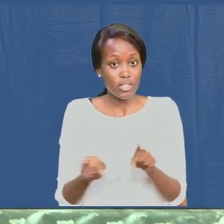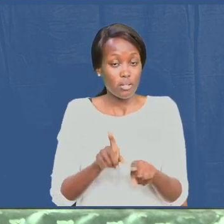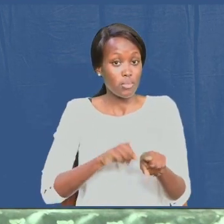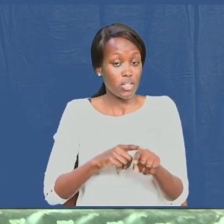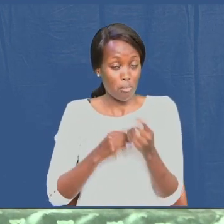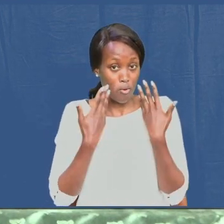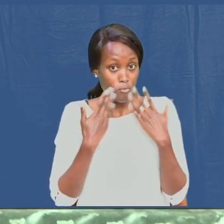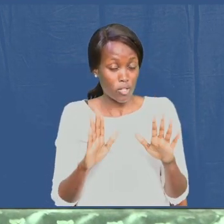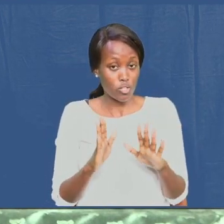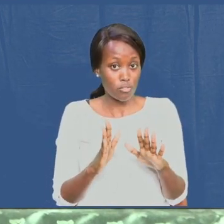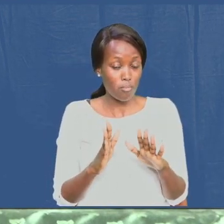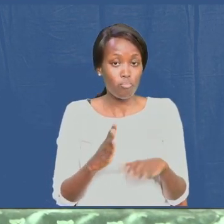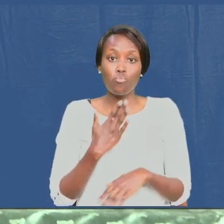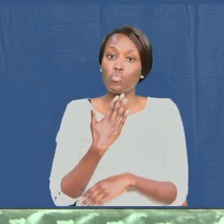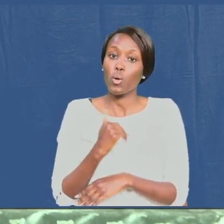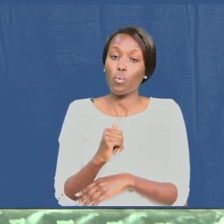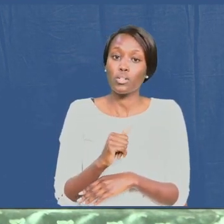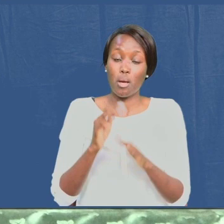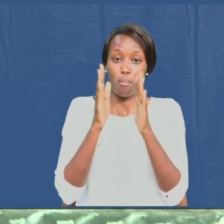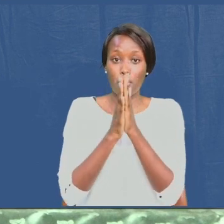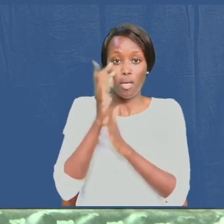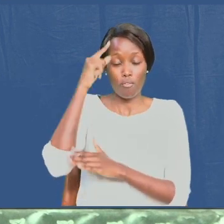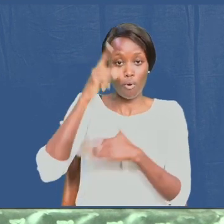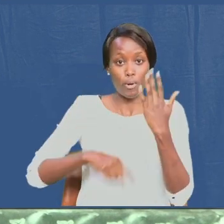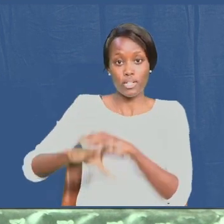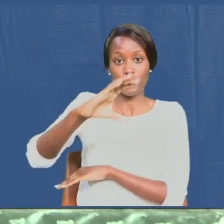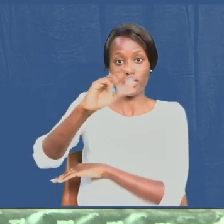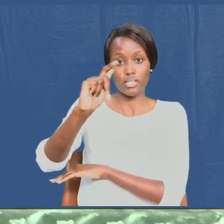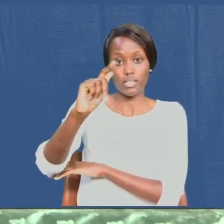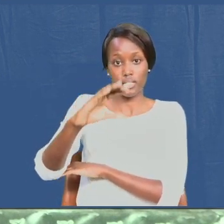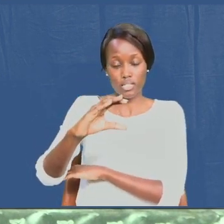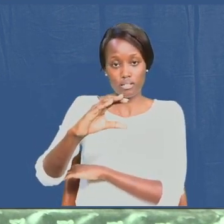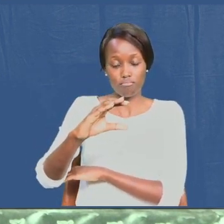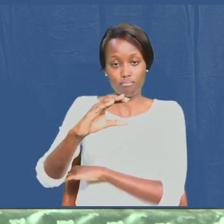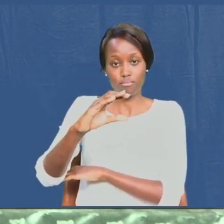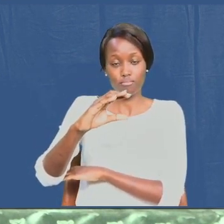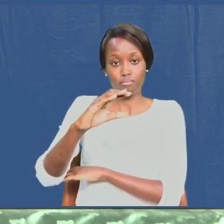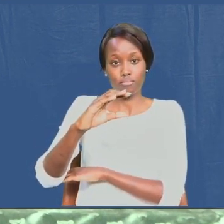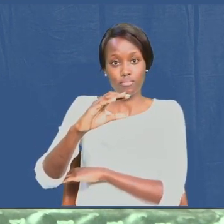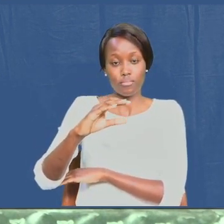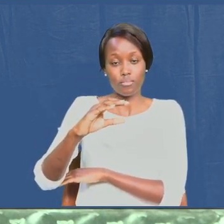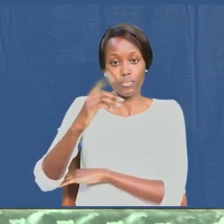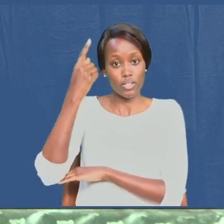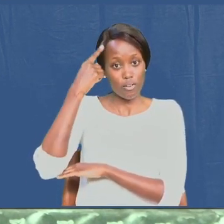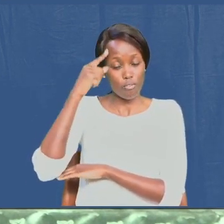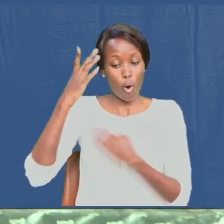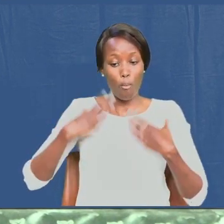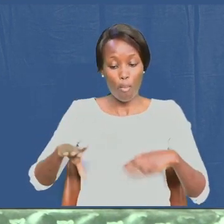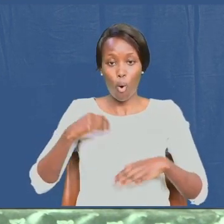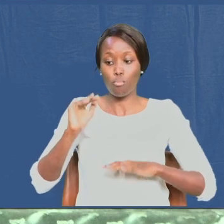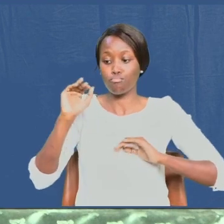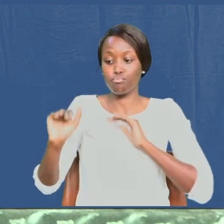end, I want us to pray for CTC, and more so for the hikers.